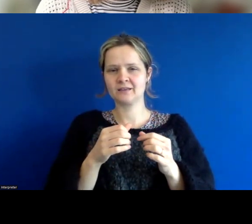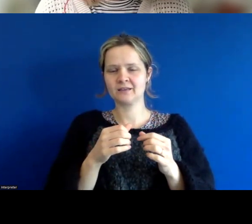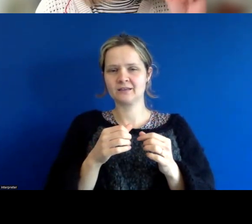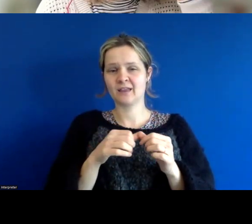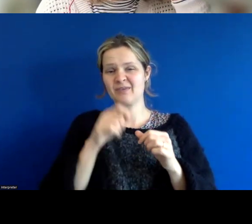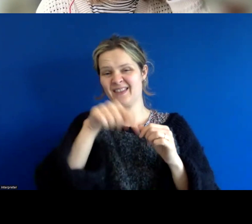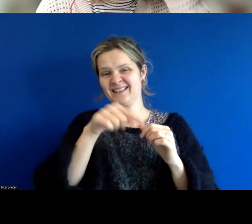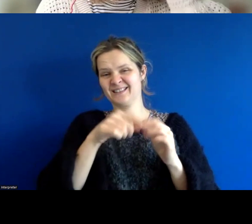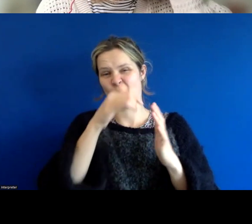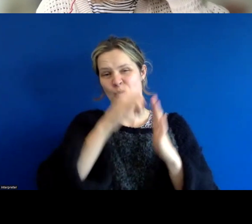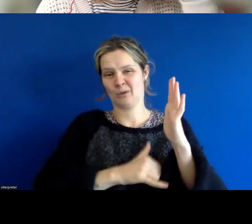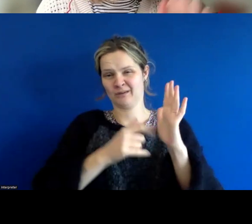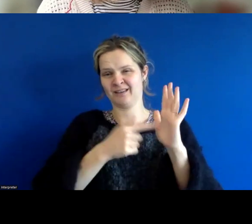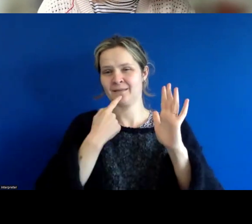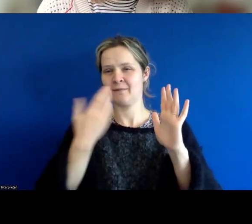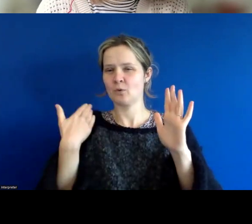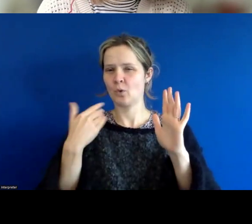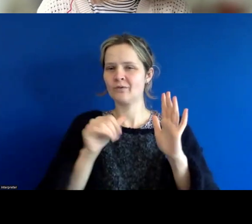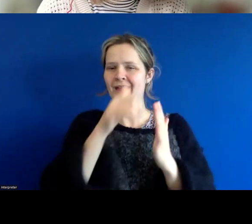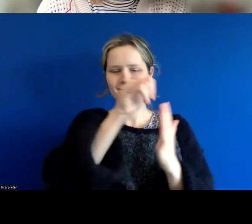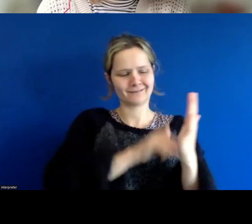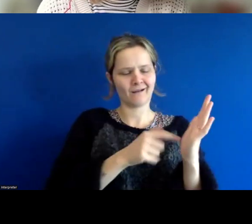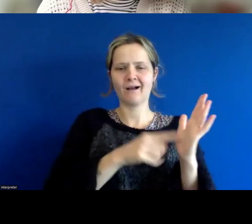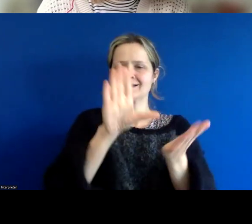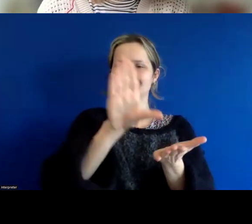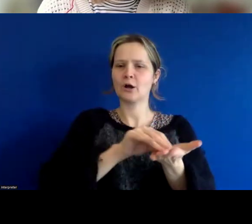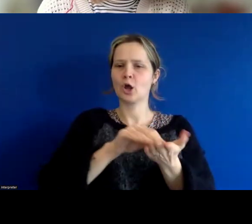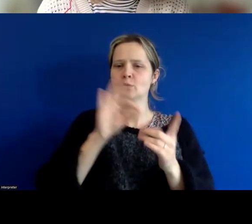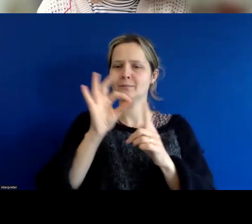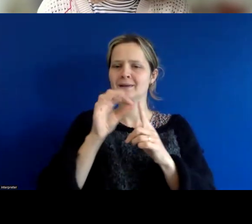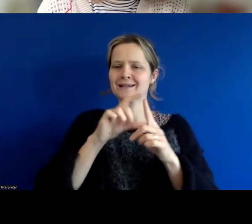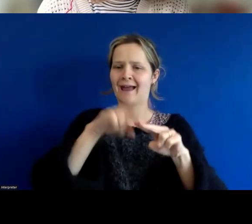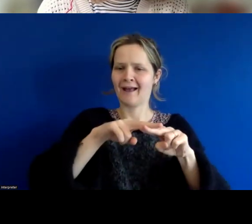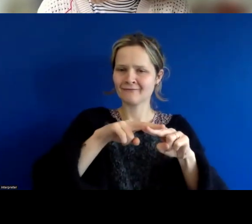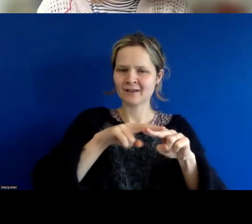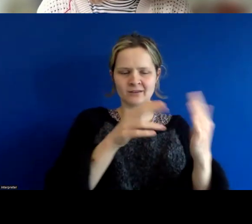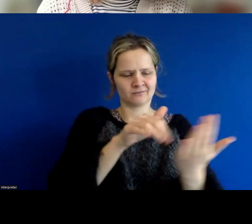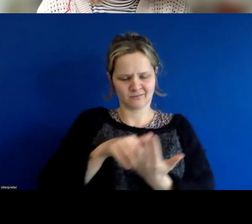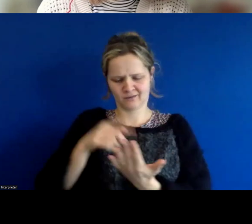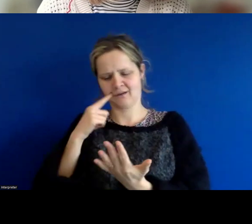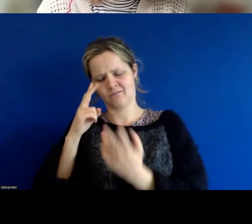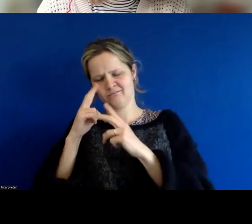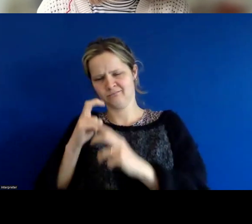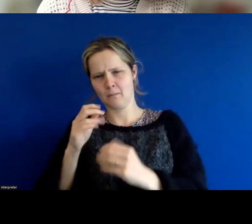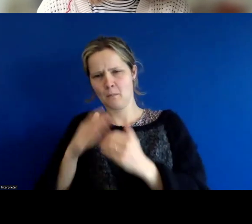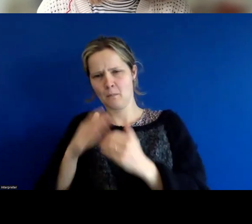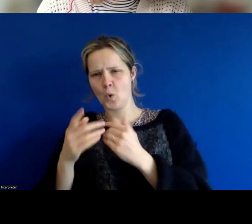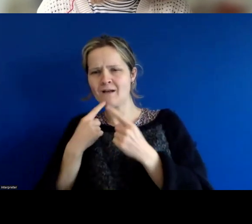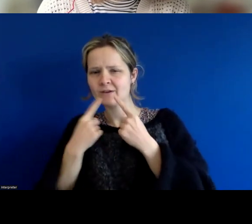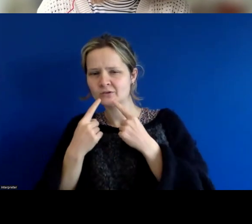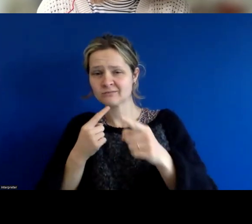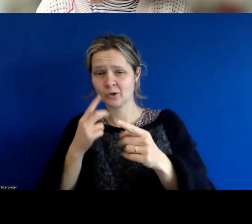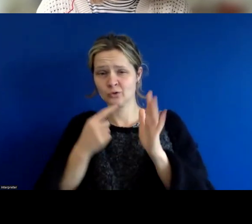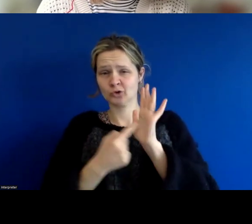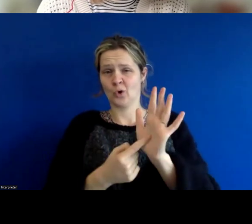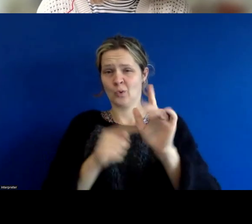And this is the document that I mentioned earlier. You can then use as a PDF. You can extract it. You can extract data from it. So it's showing you the boundaries of